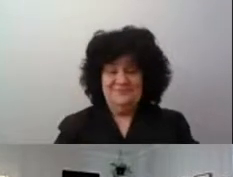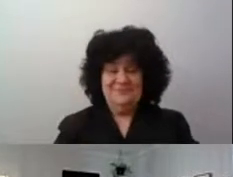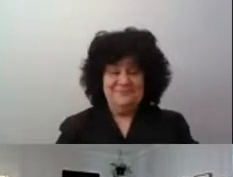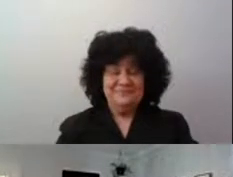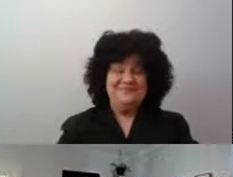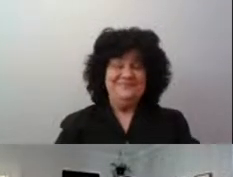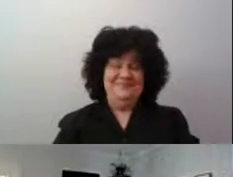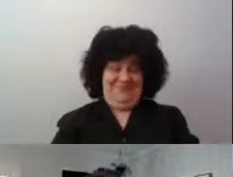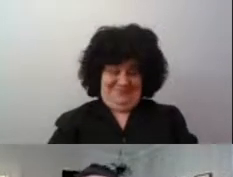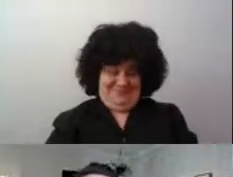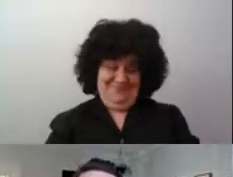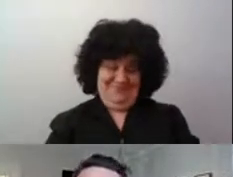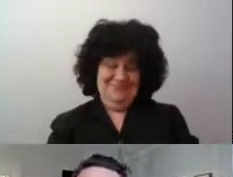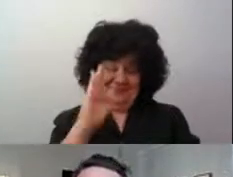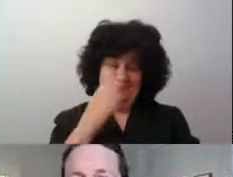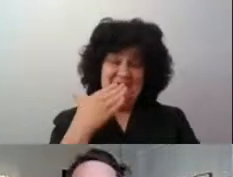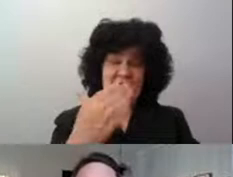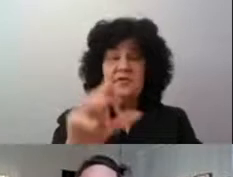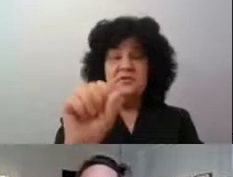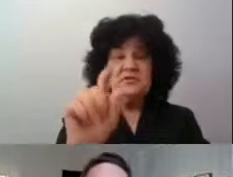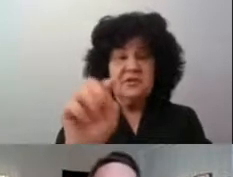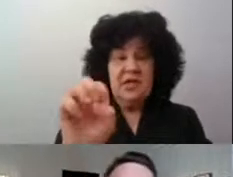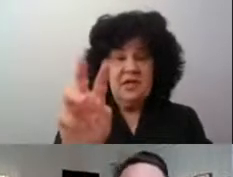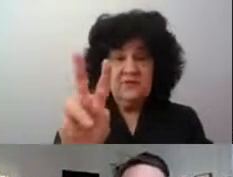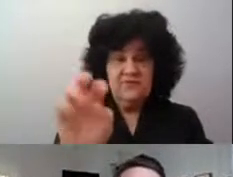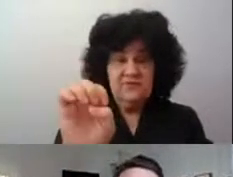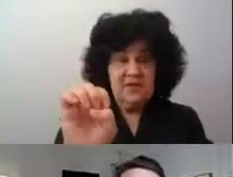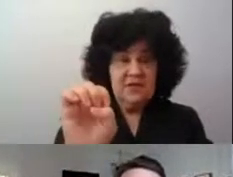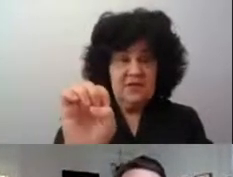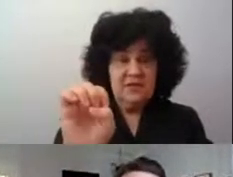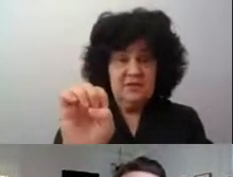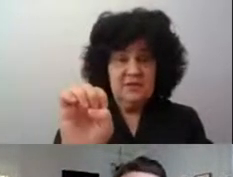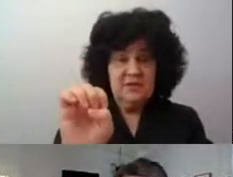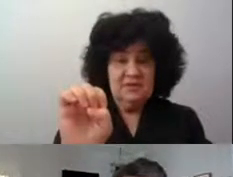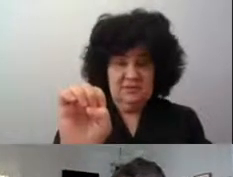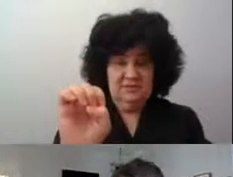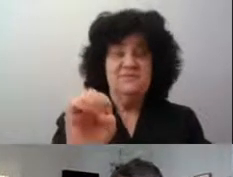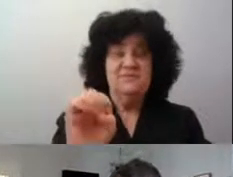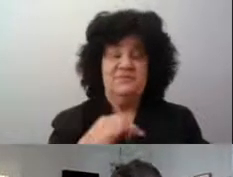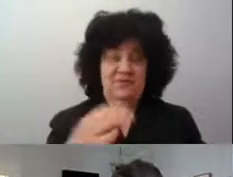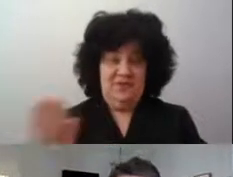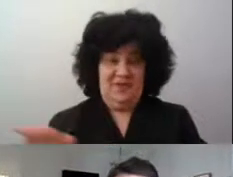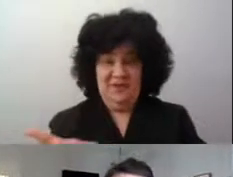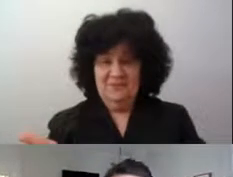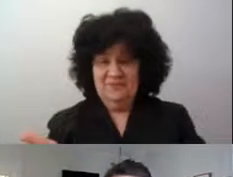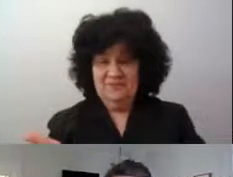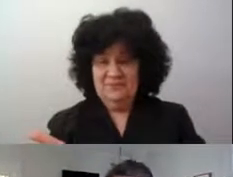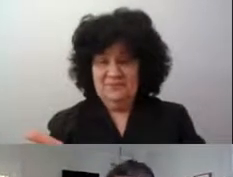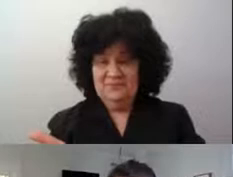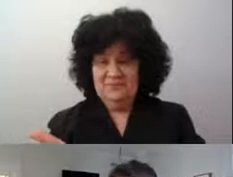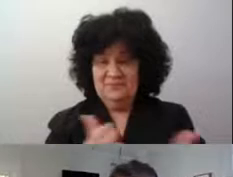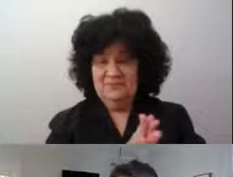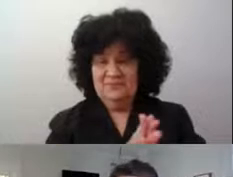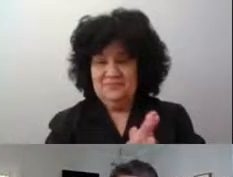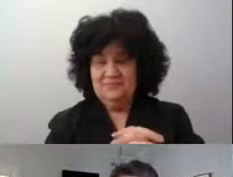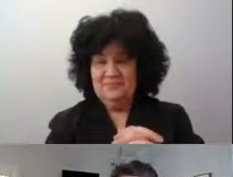Thank you. Yeah, Steve. I'm here. All right. Kristen. Present.